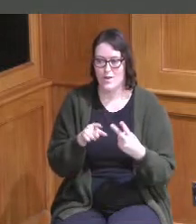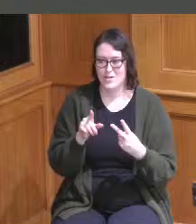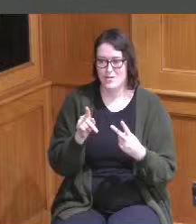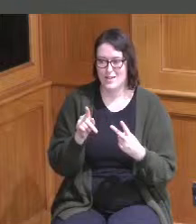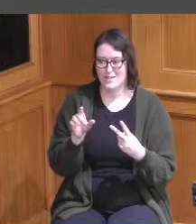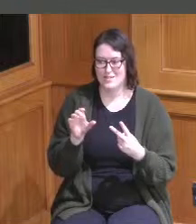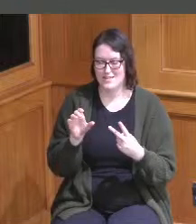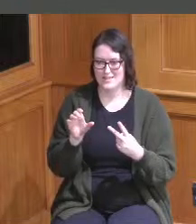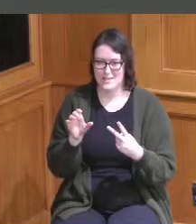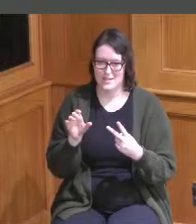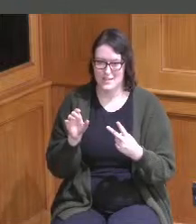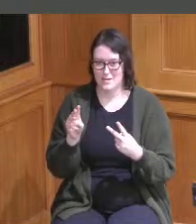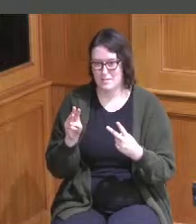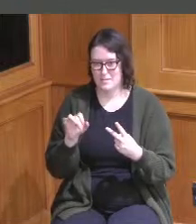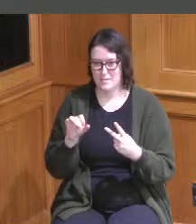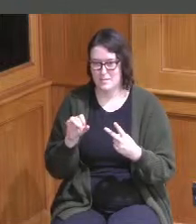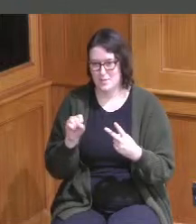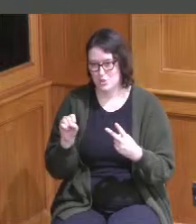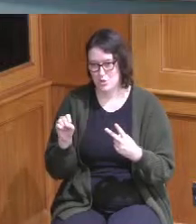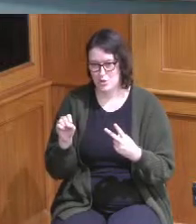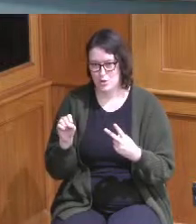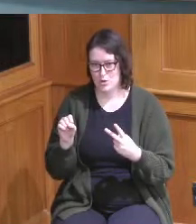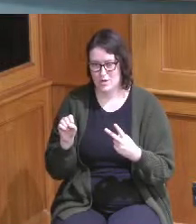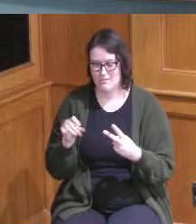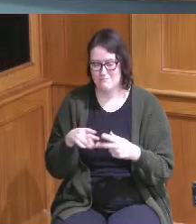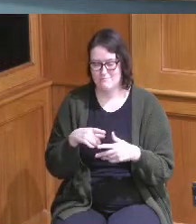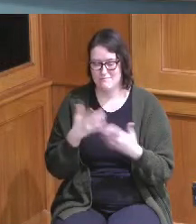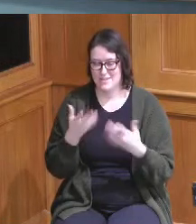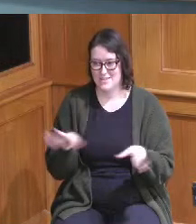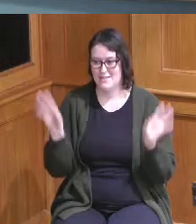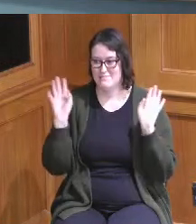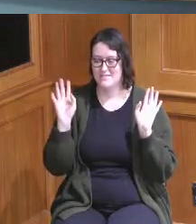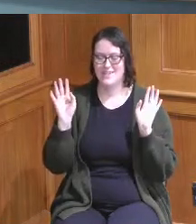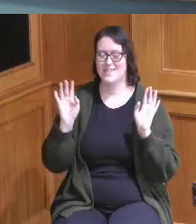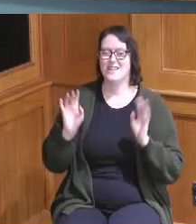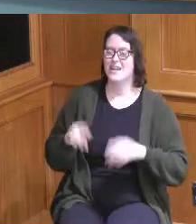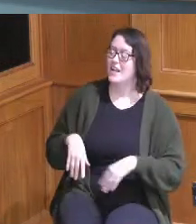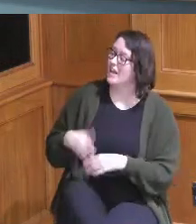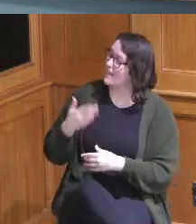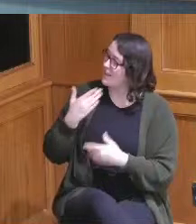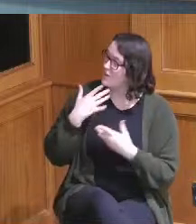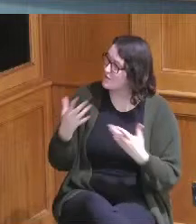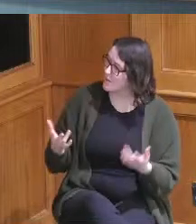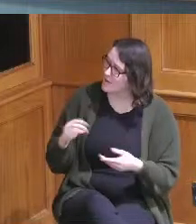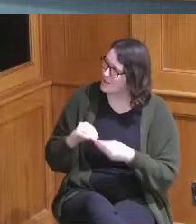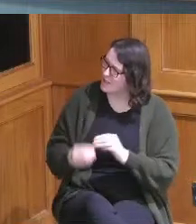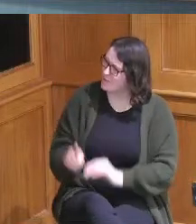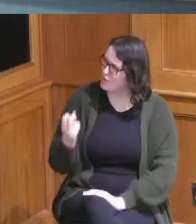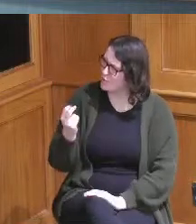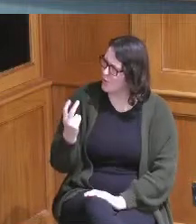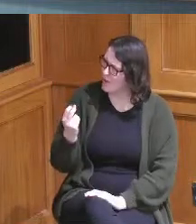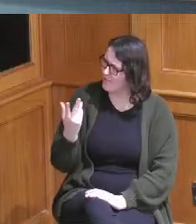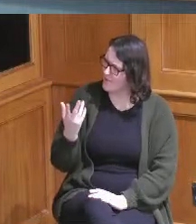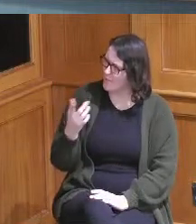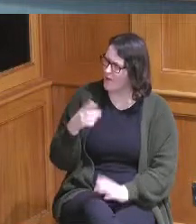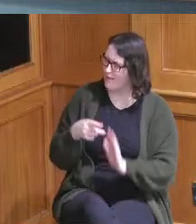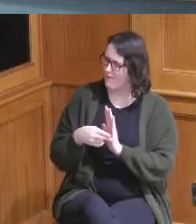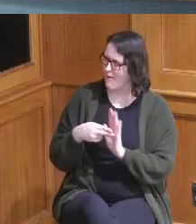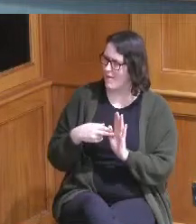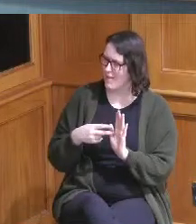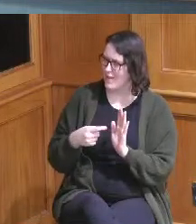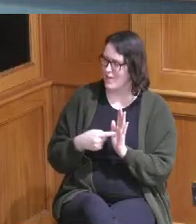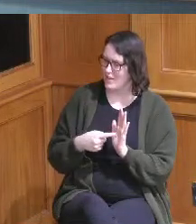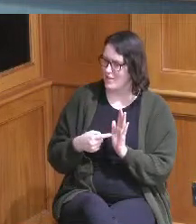And that completes the consent agenda, Commissioners. Thank you very much. Item number 12, I just wanted to highlight